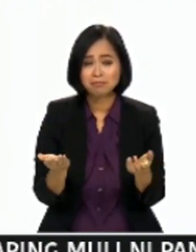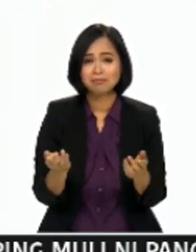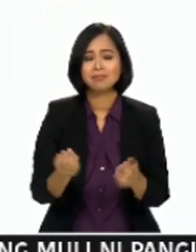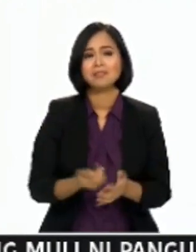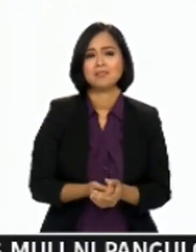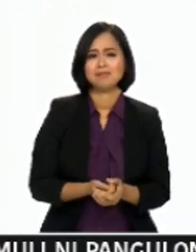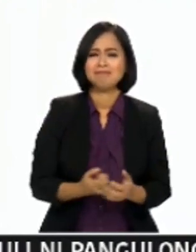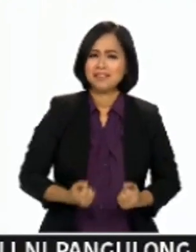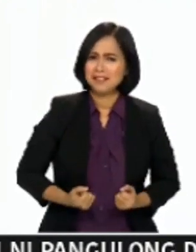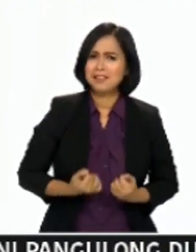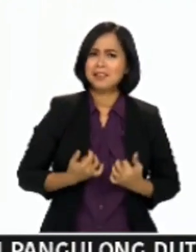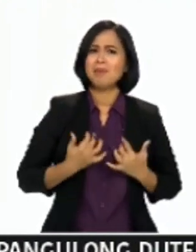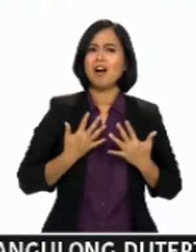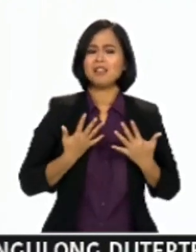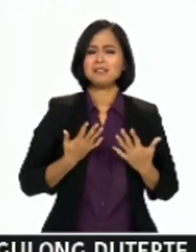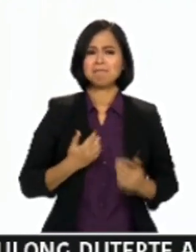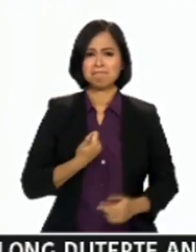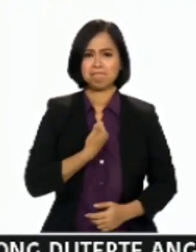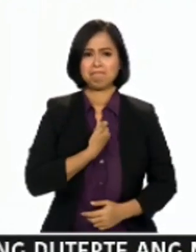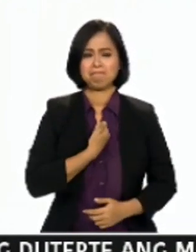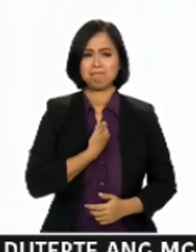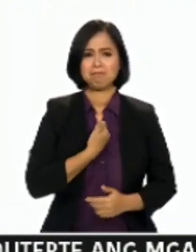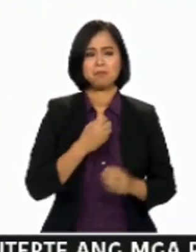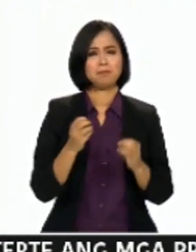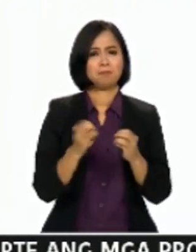inspires me with determination to pursue